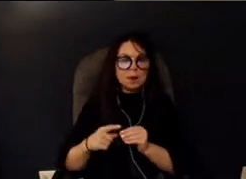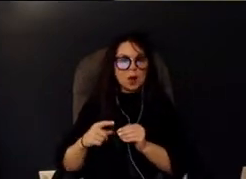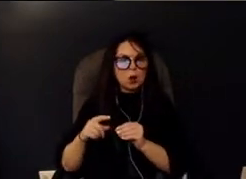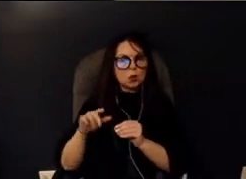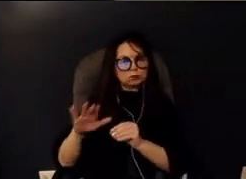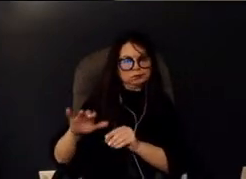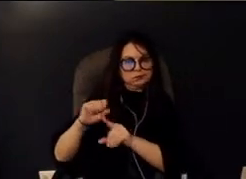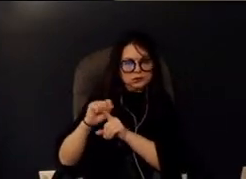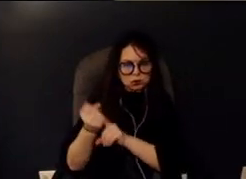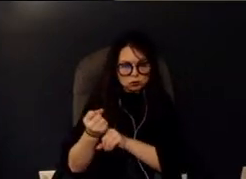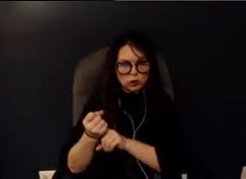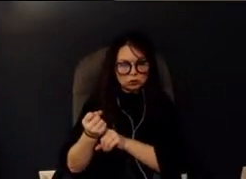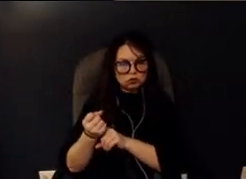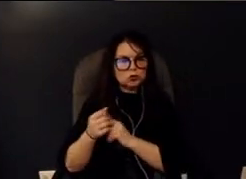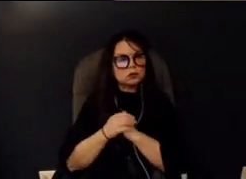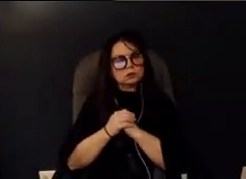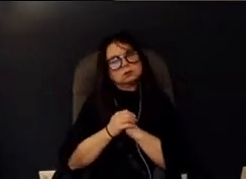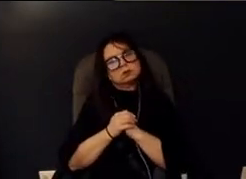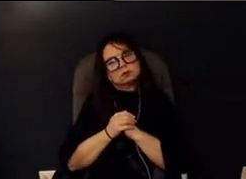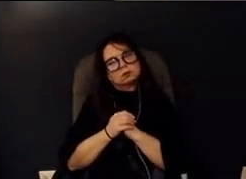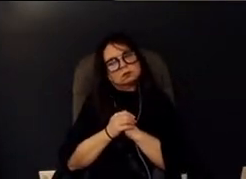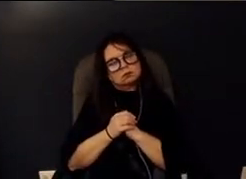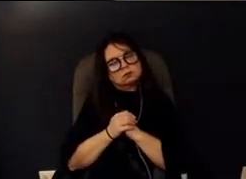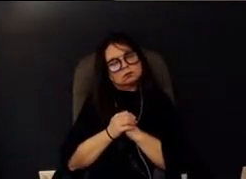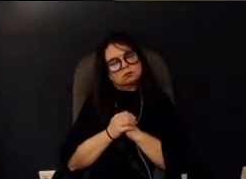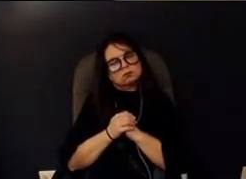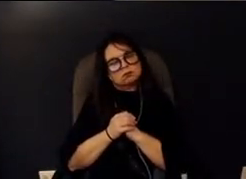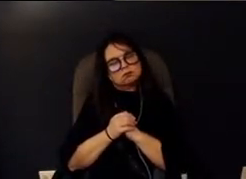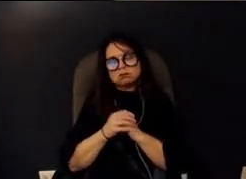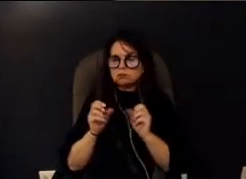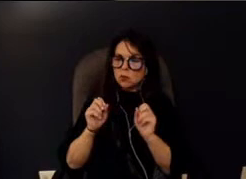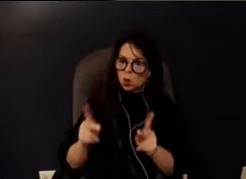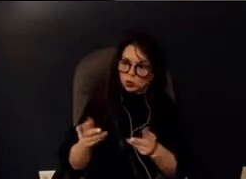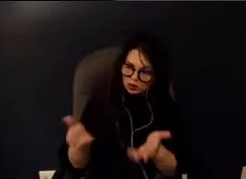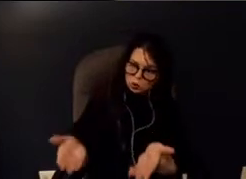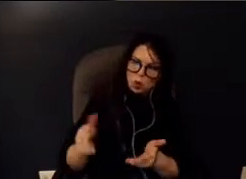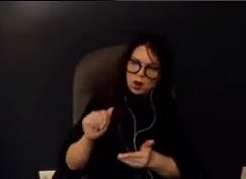it's... Okay, go ahead, Andrew.